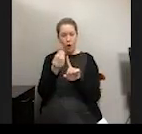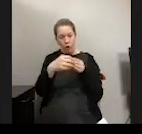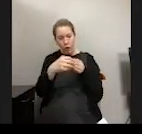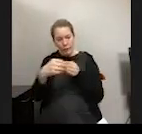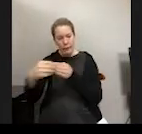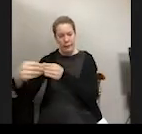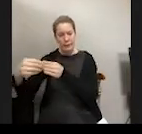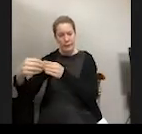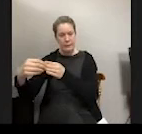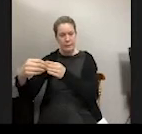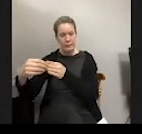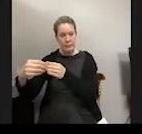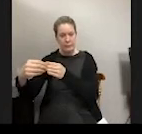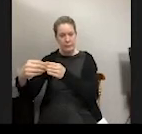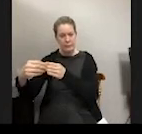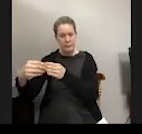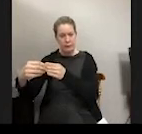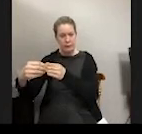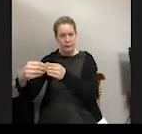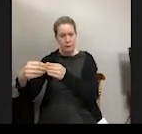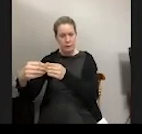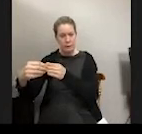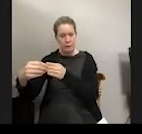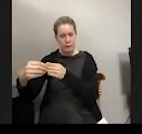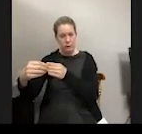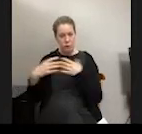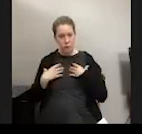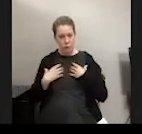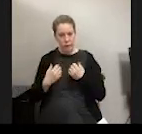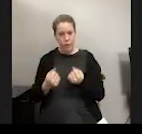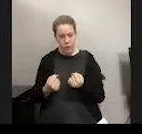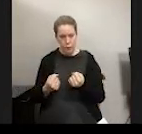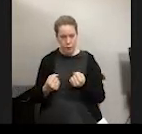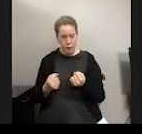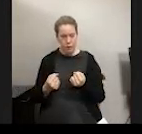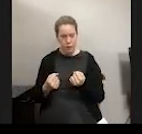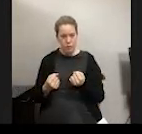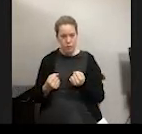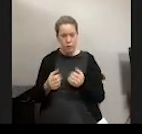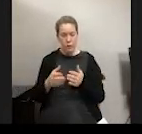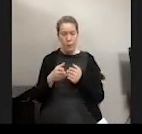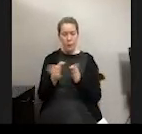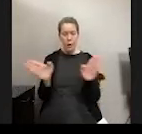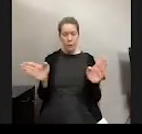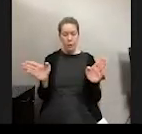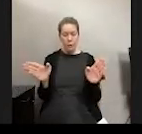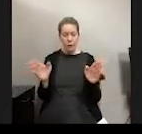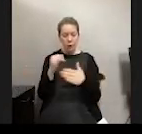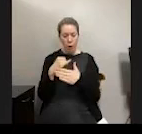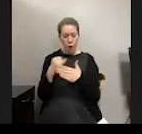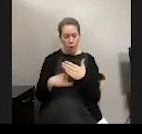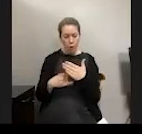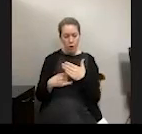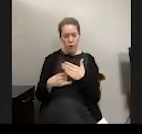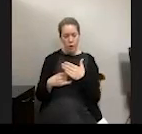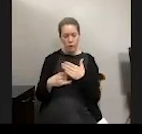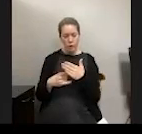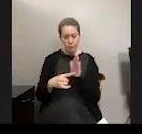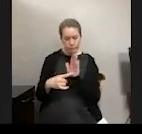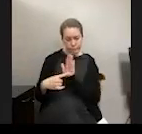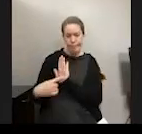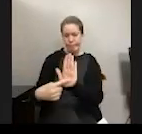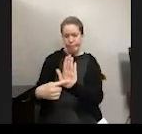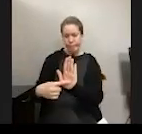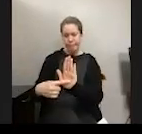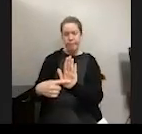you know, the forefront of our recovery. How will public art reveal what those culture or cultures look like in